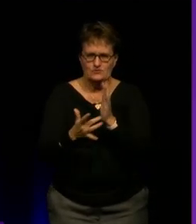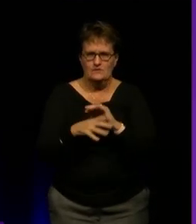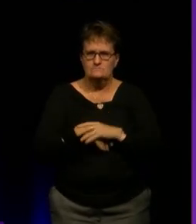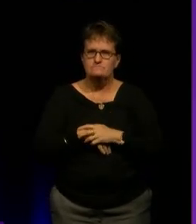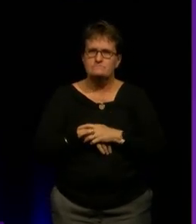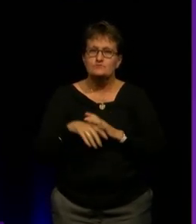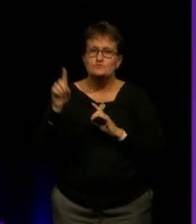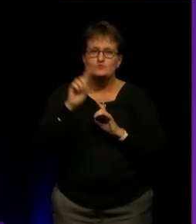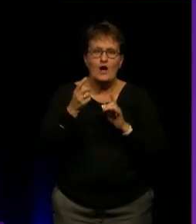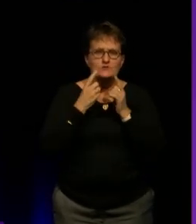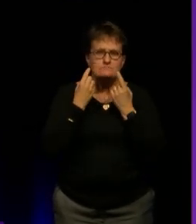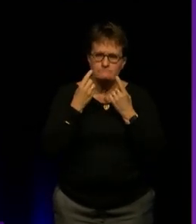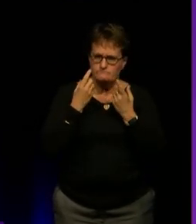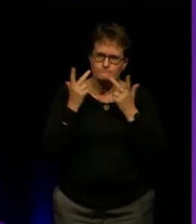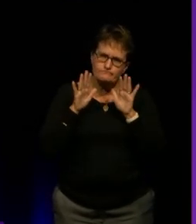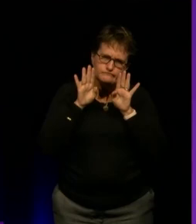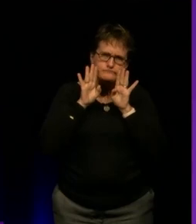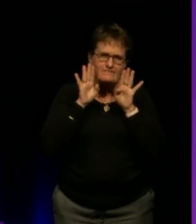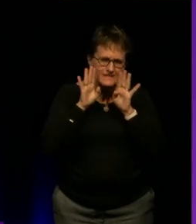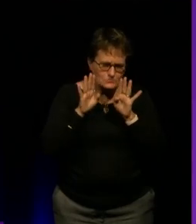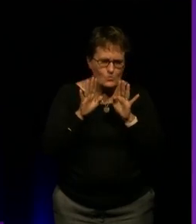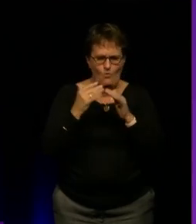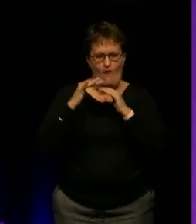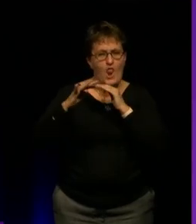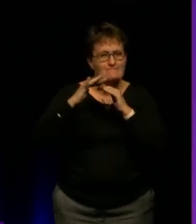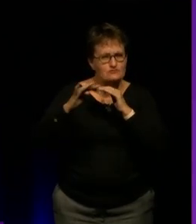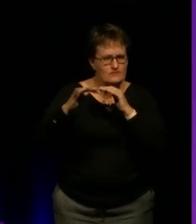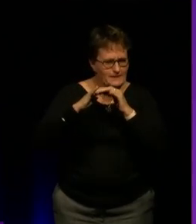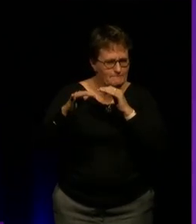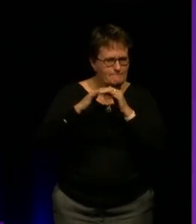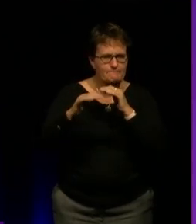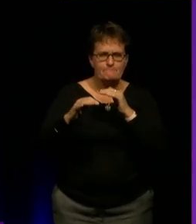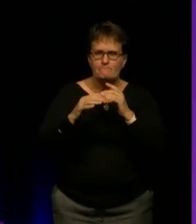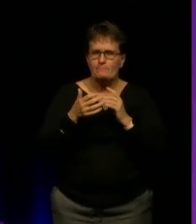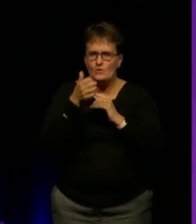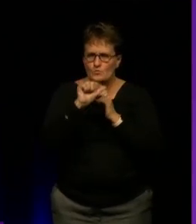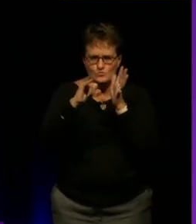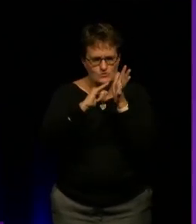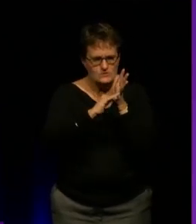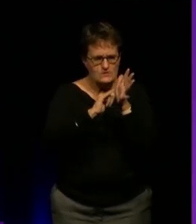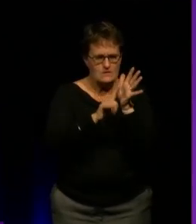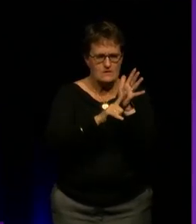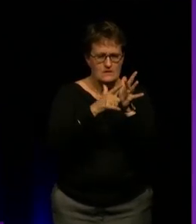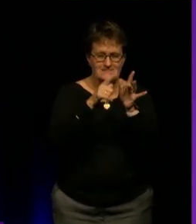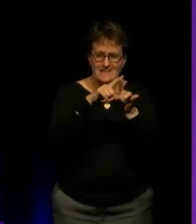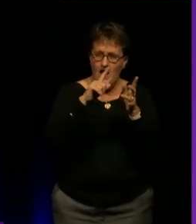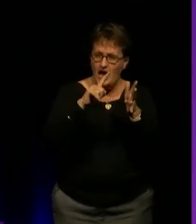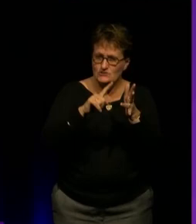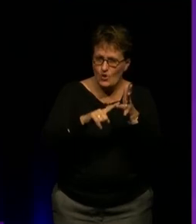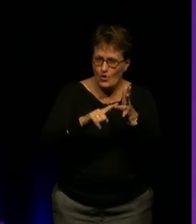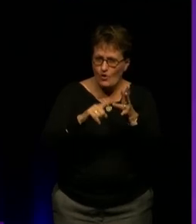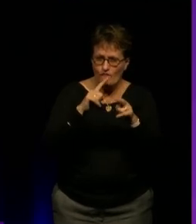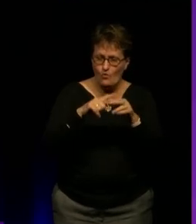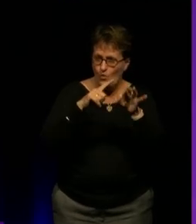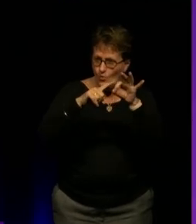on Facebook Live and on our website's live stream page. We will be using Slido to collect questions from both